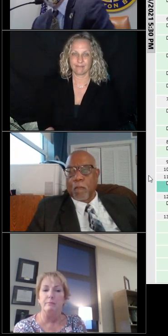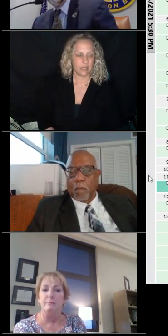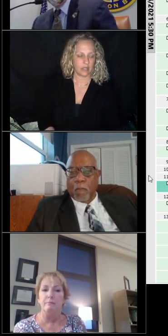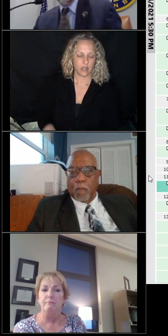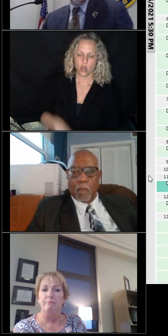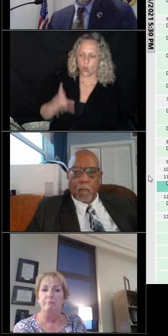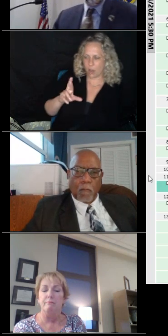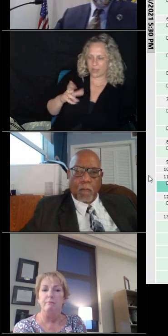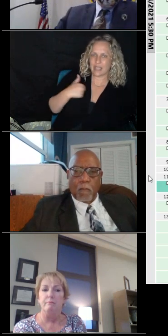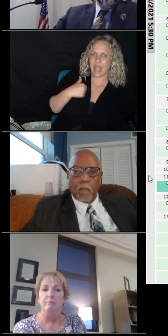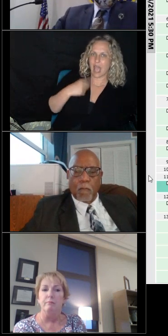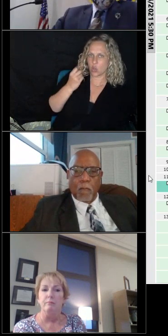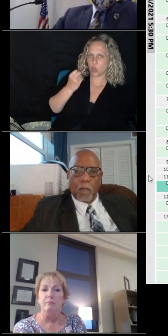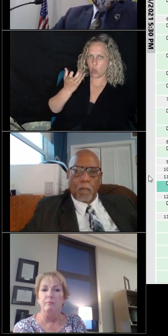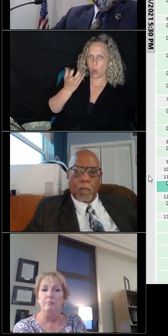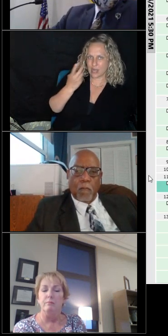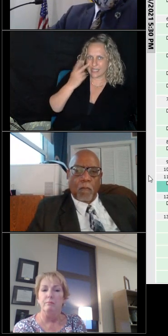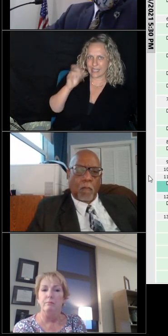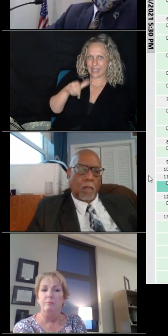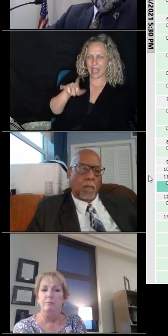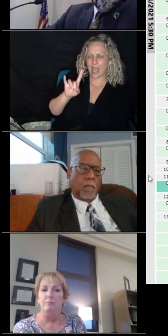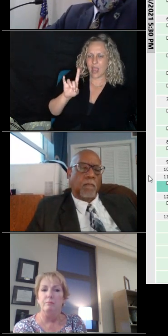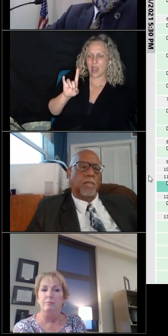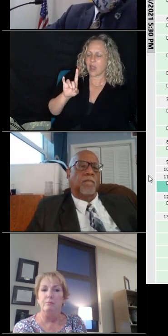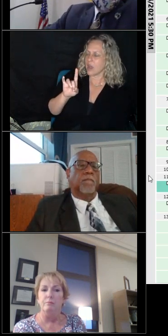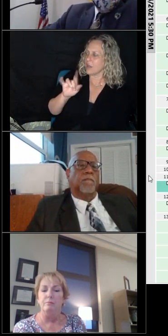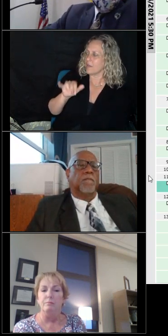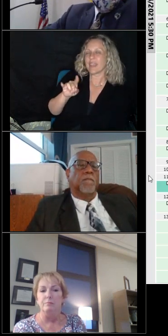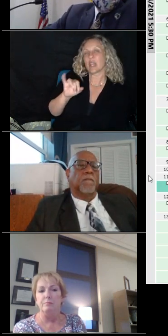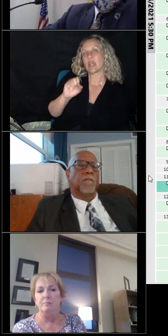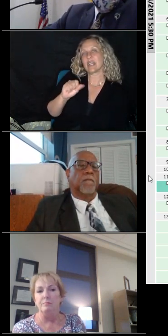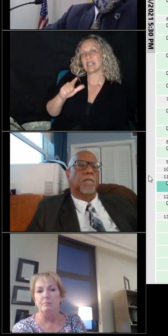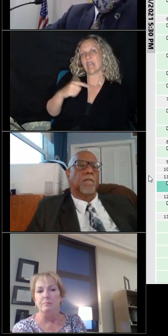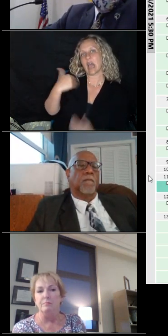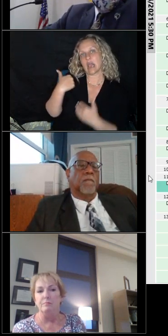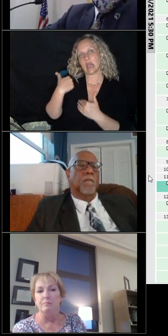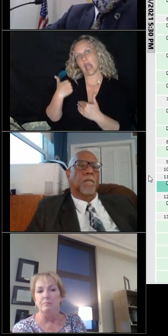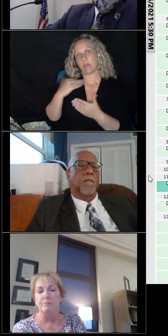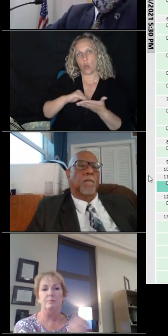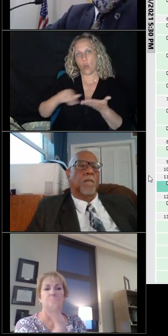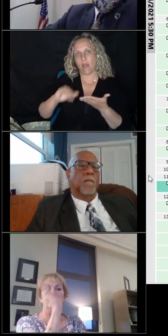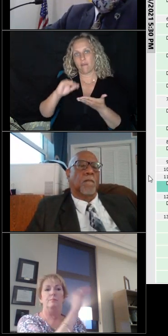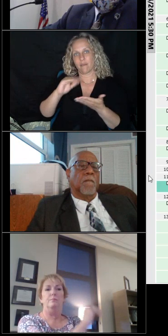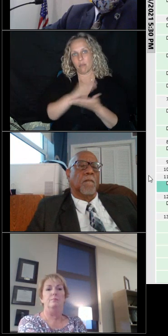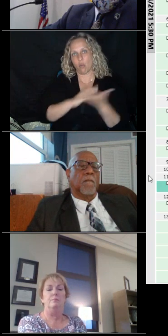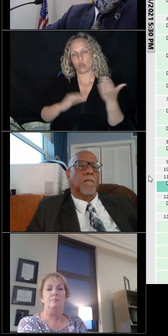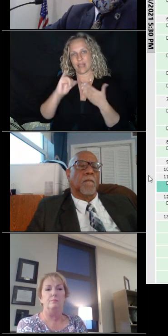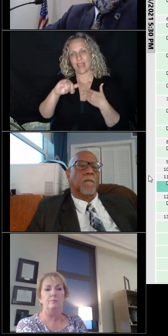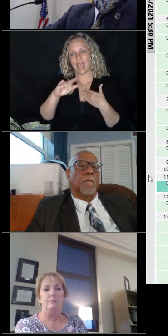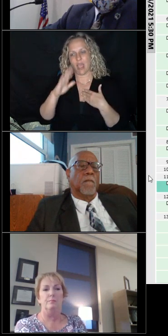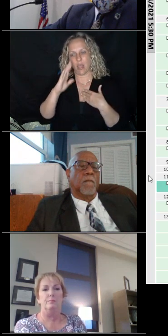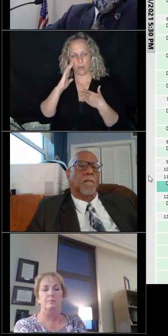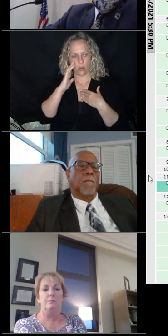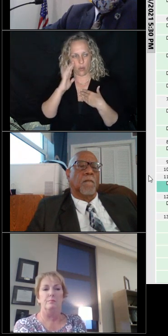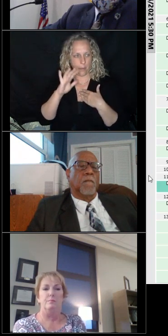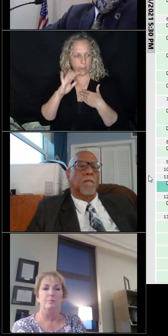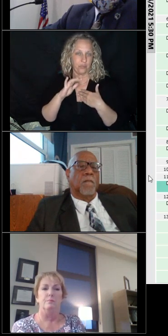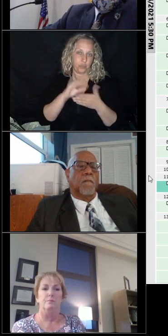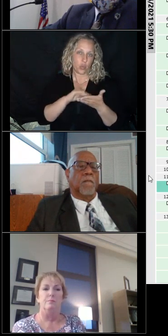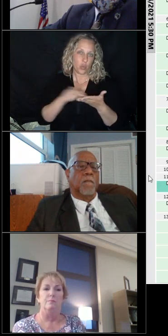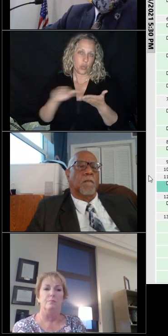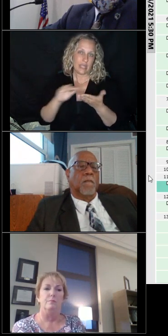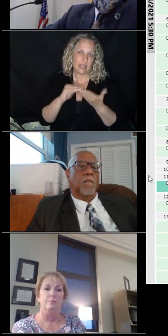would ideally like to see is just that, there is a liability waiver portion that, releases